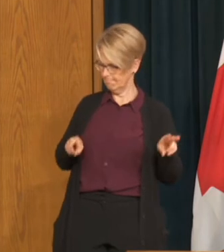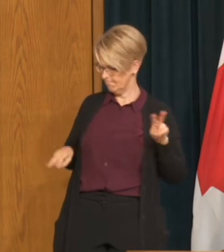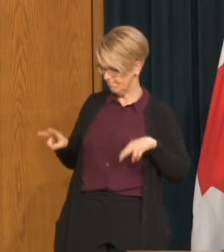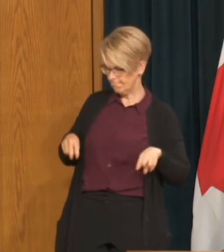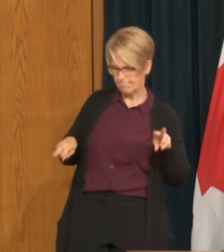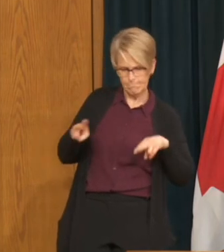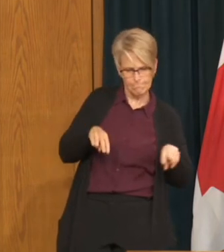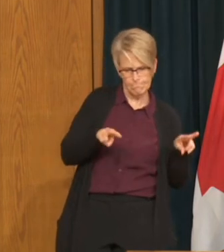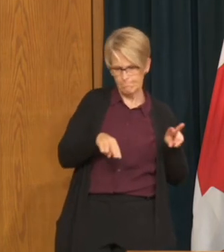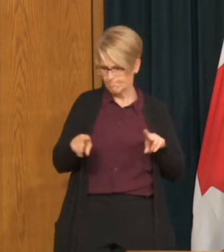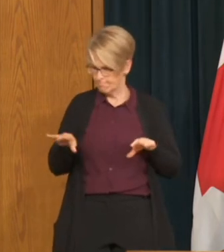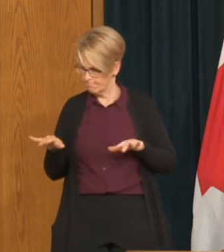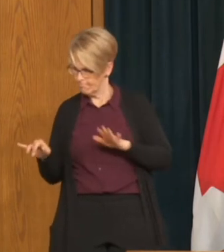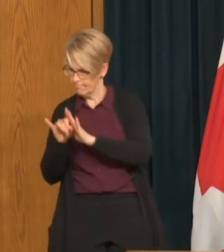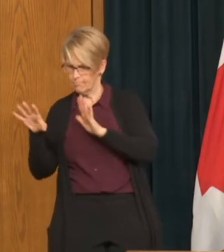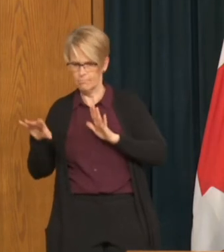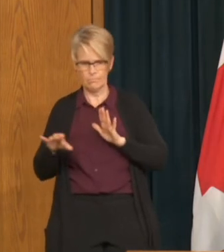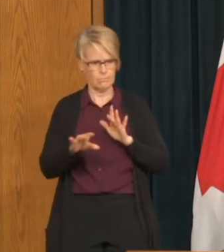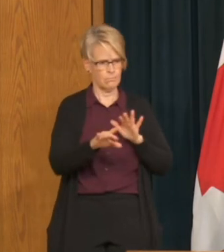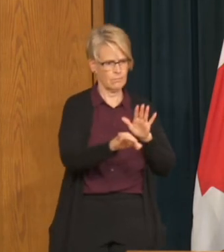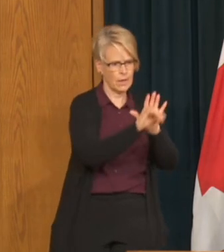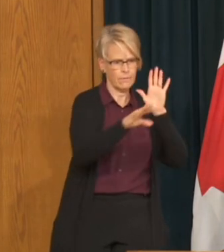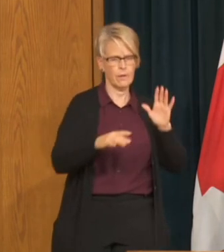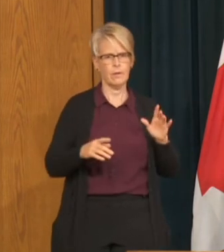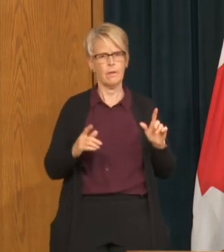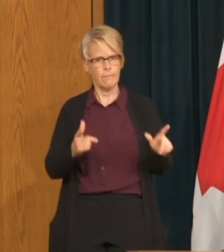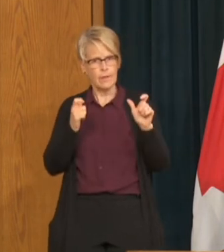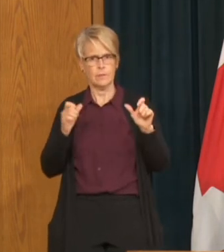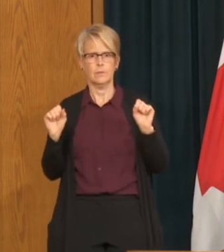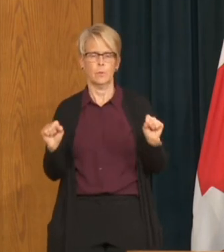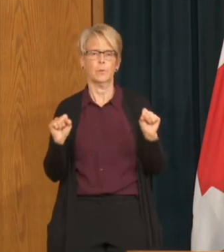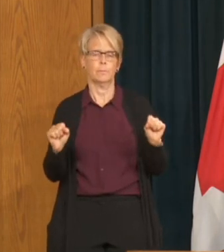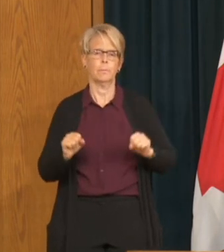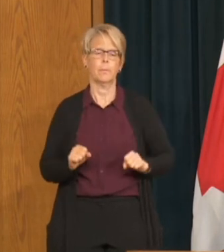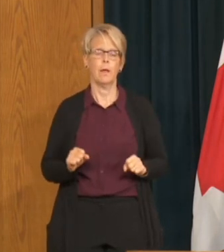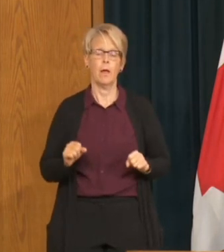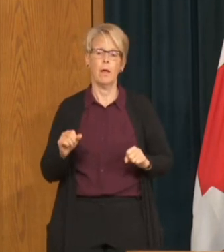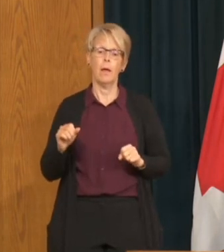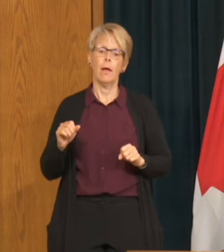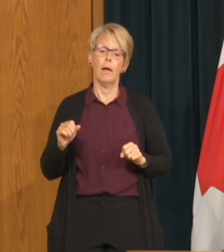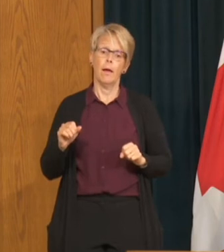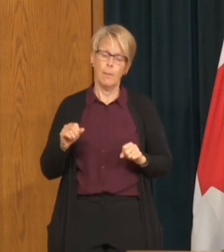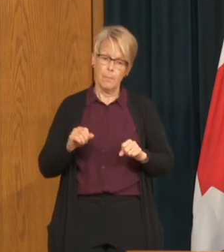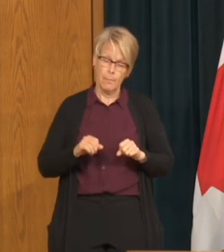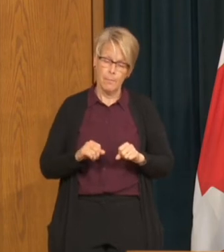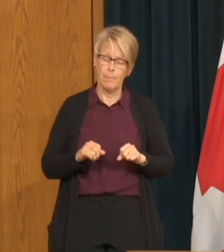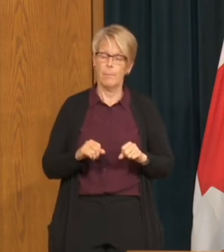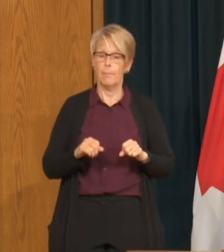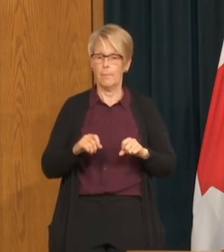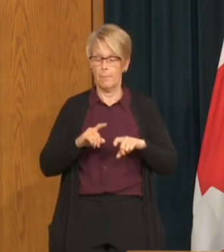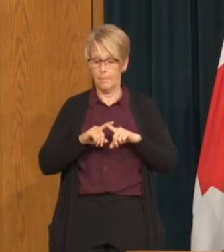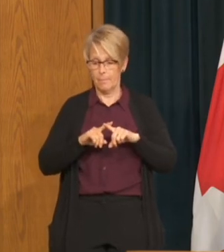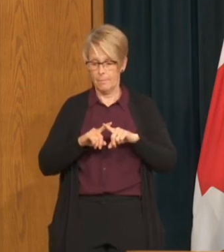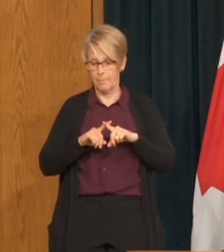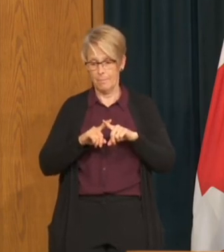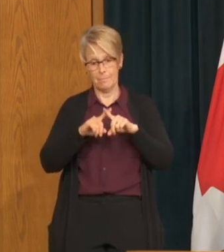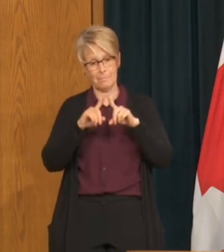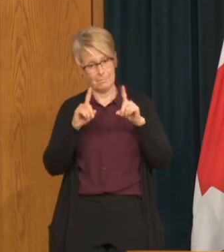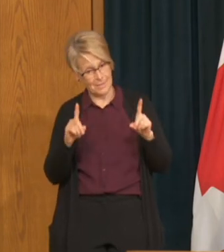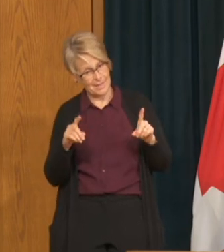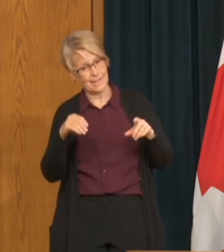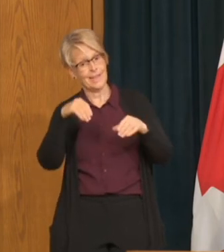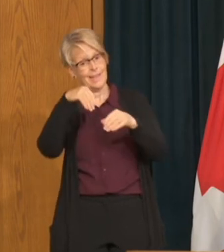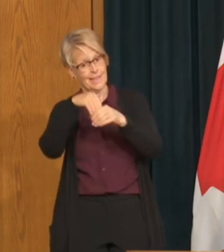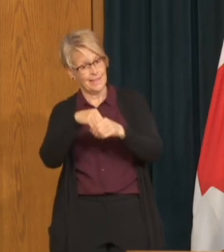and identify as fast as possible. But we also know that that takes. There's a lot of new processes within